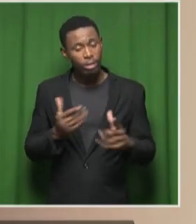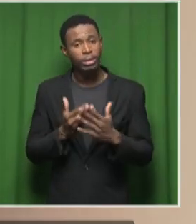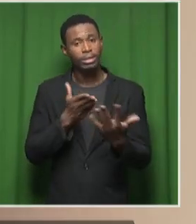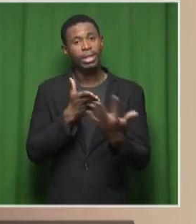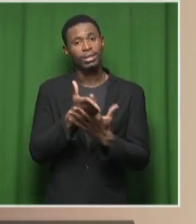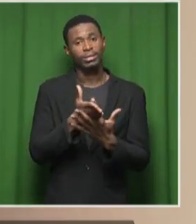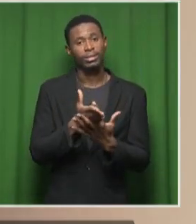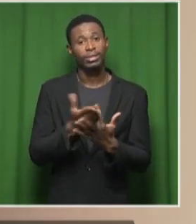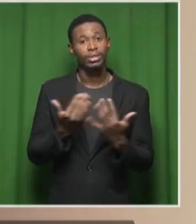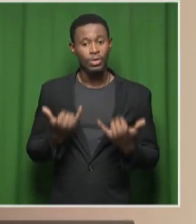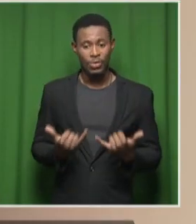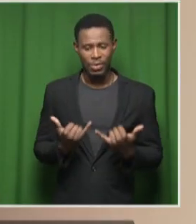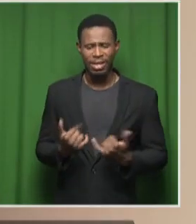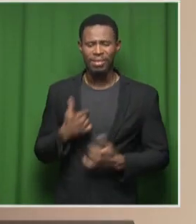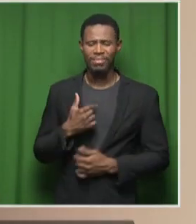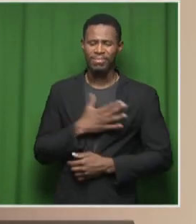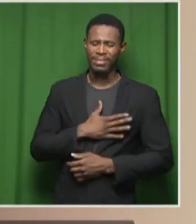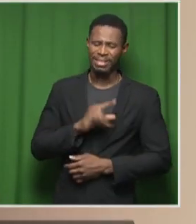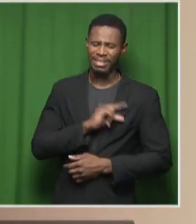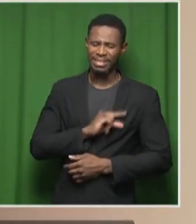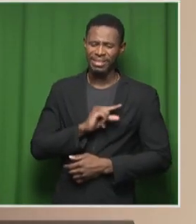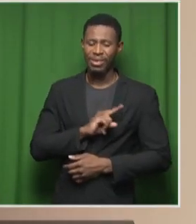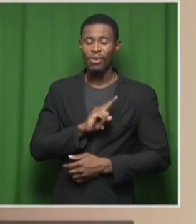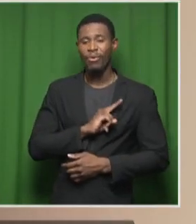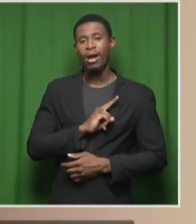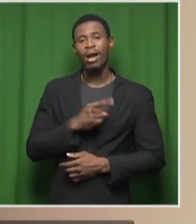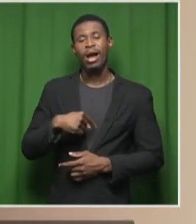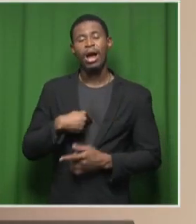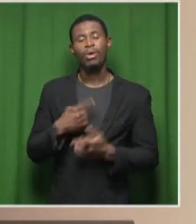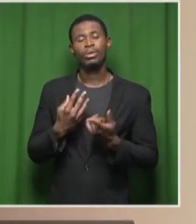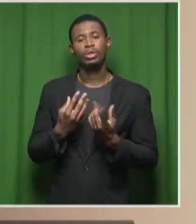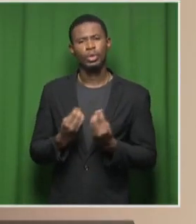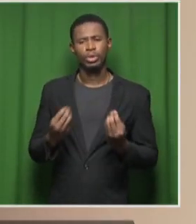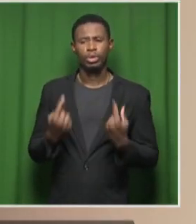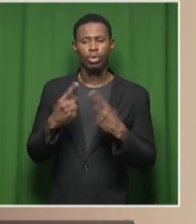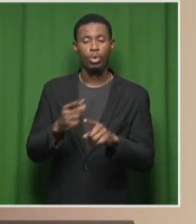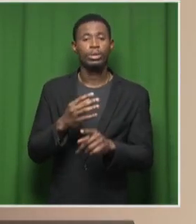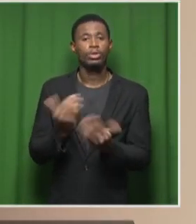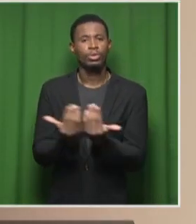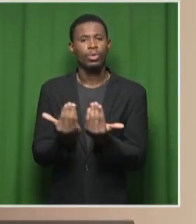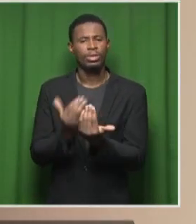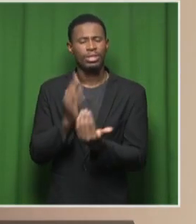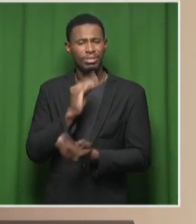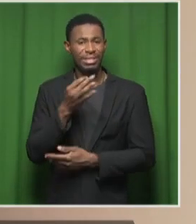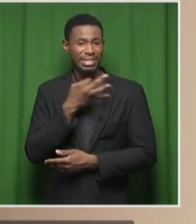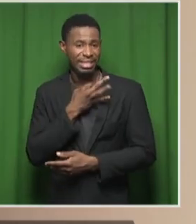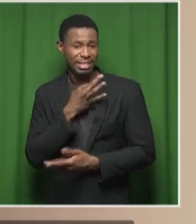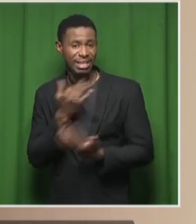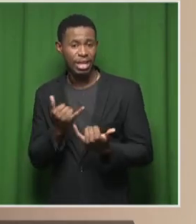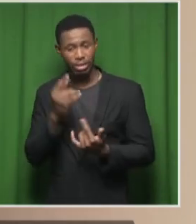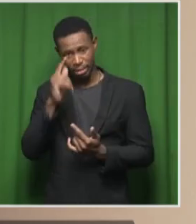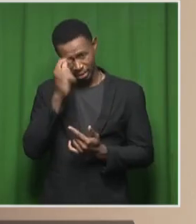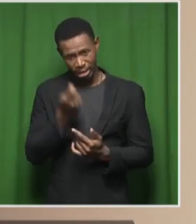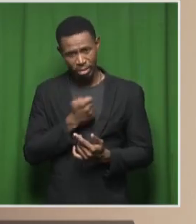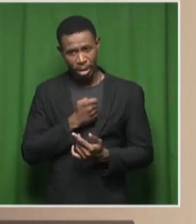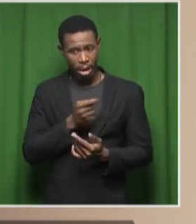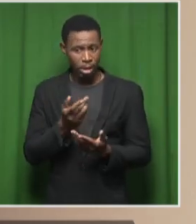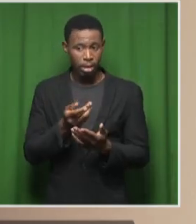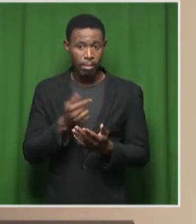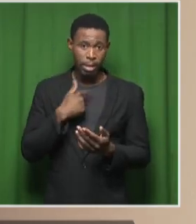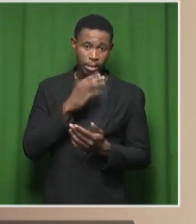today, something I'm guilty of also, we take our kids to these English-speaking schools, and my son won't know Setswana much like I do